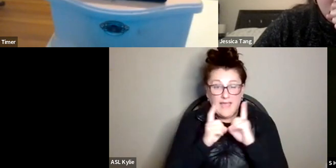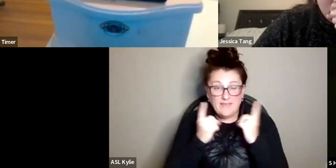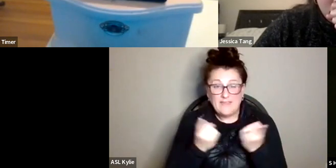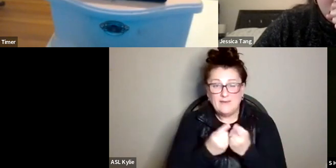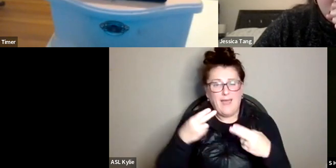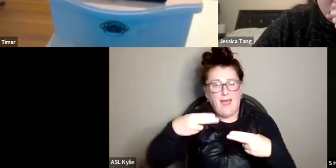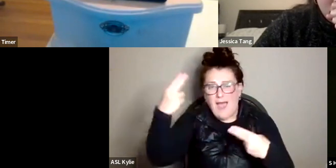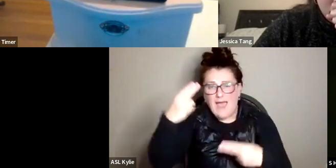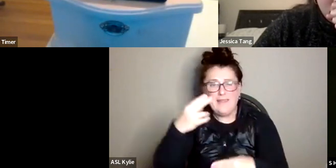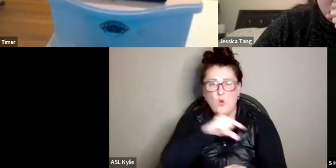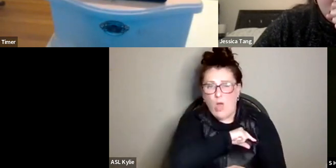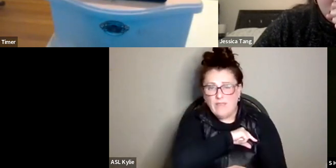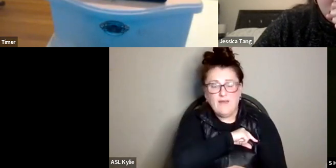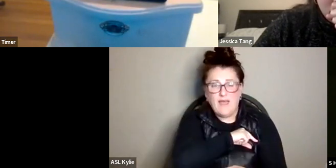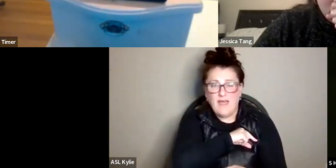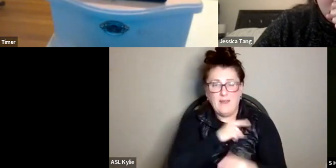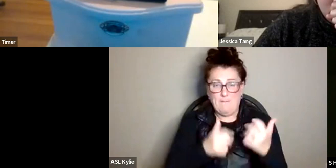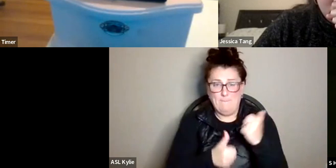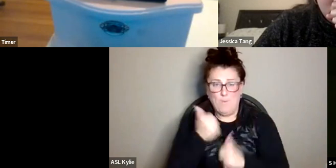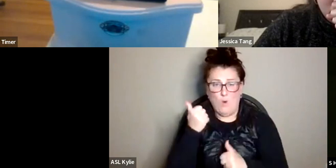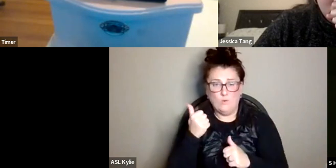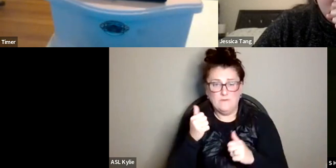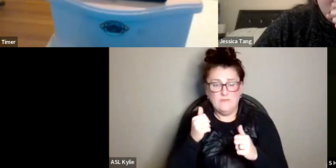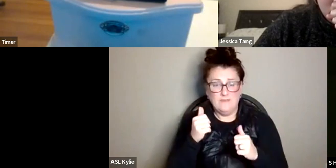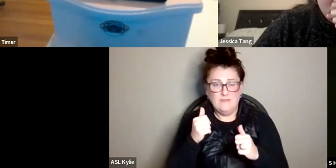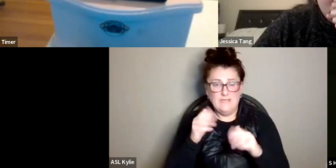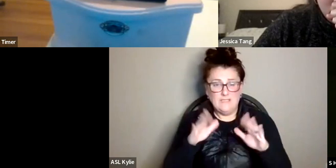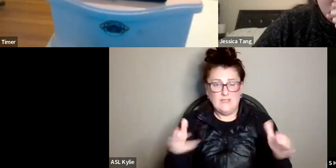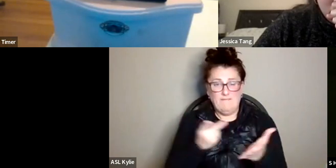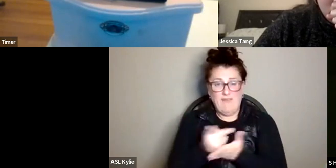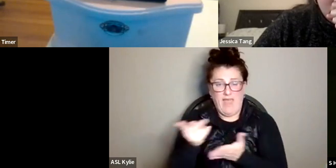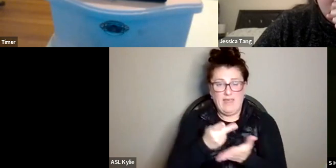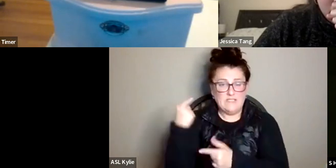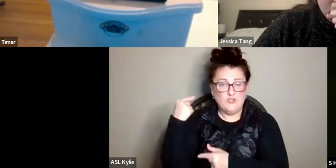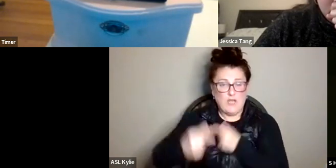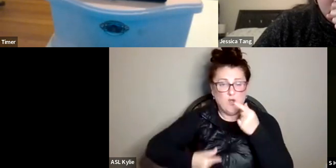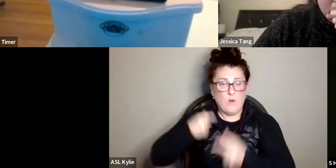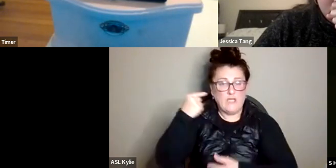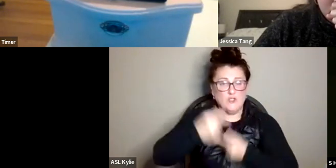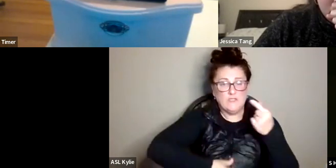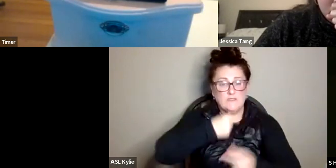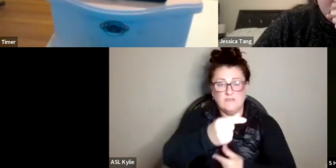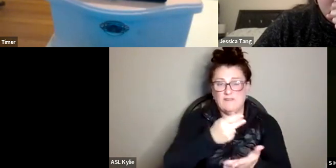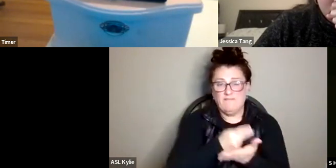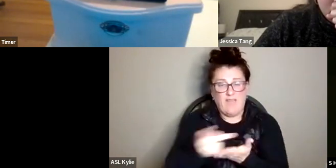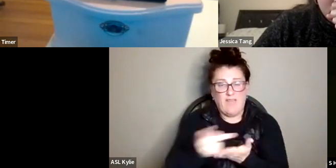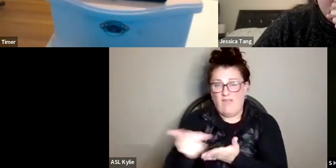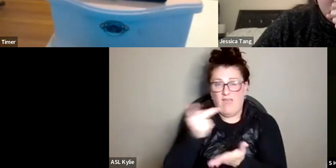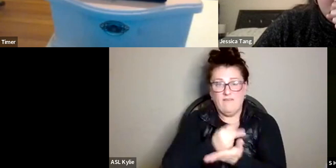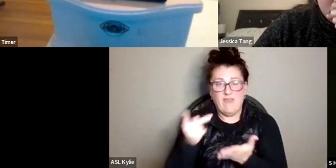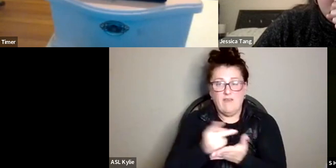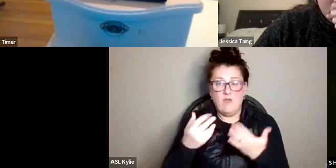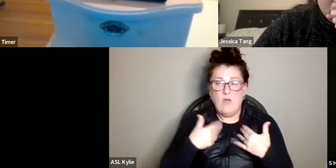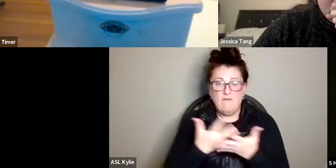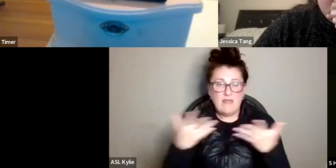qualified teachers, but a majority of our kids are failing generation after generation. So there's a lot of work to be